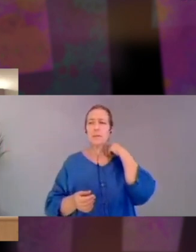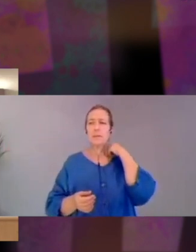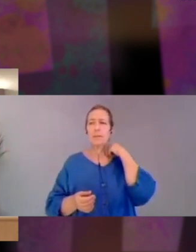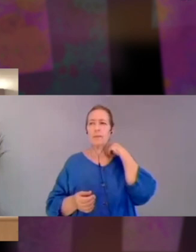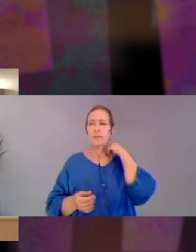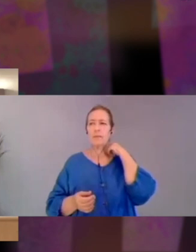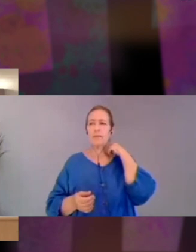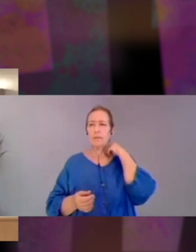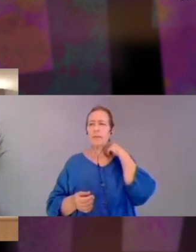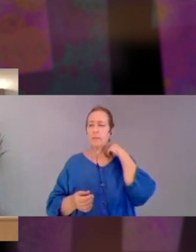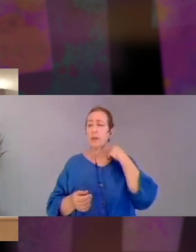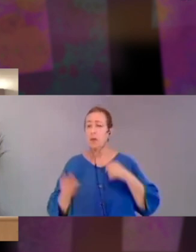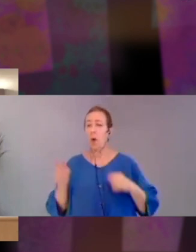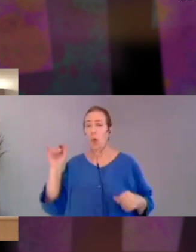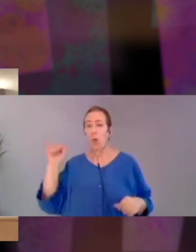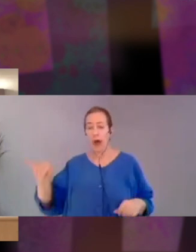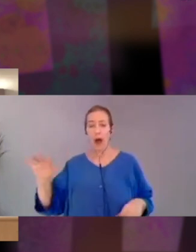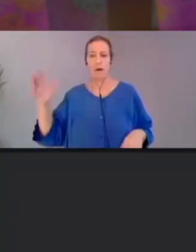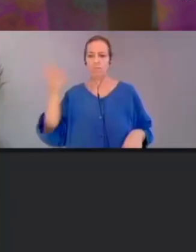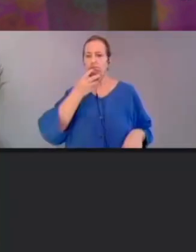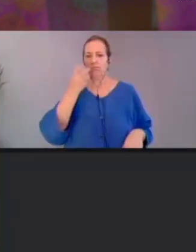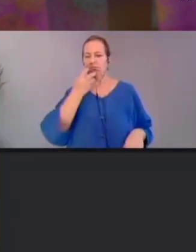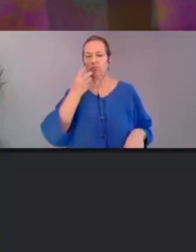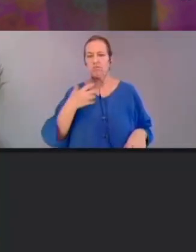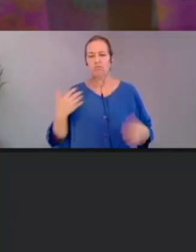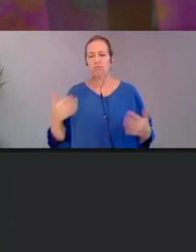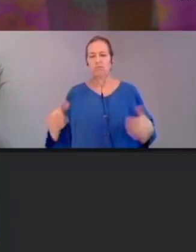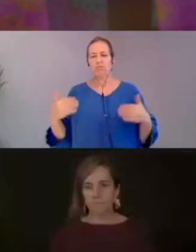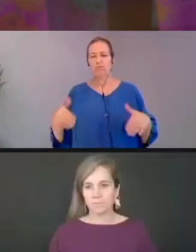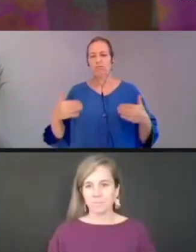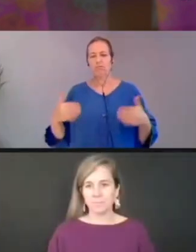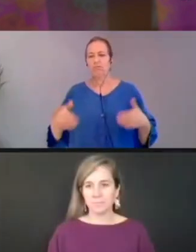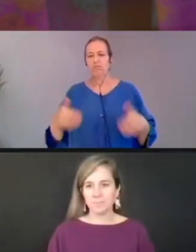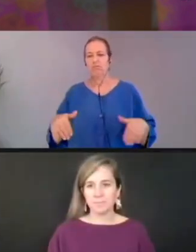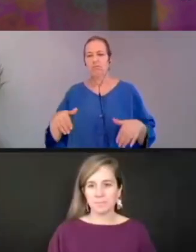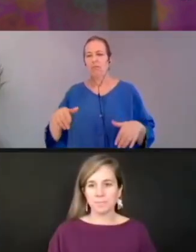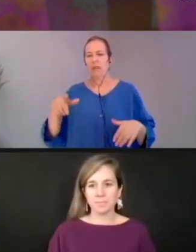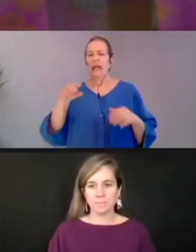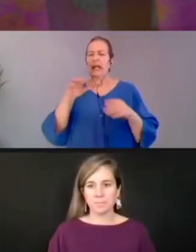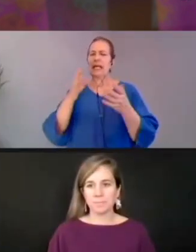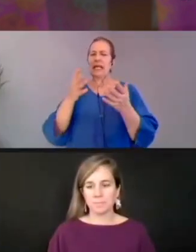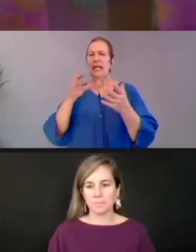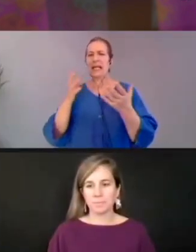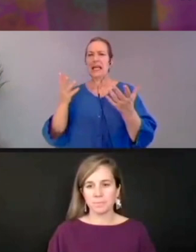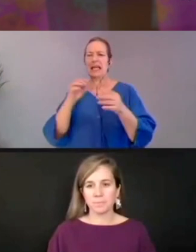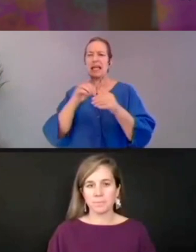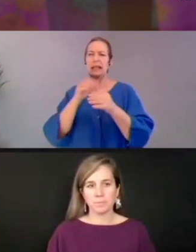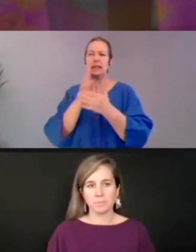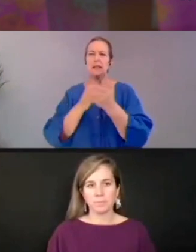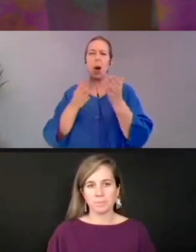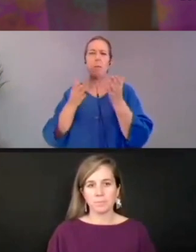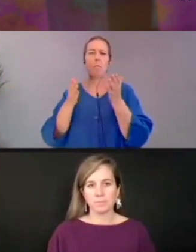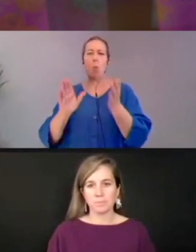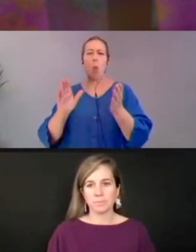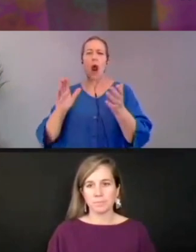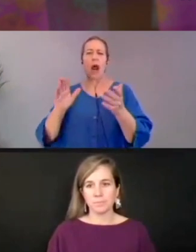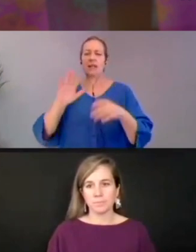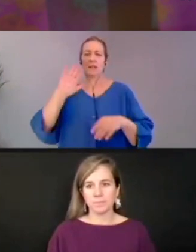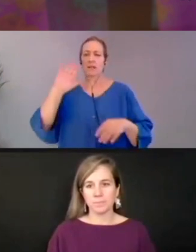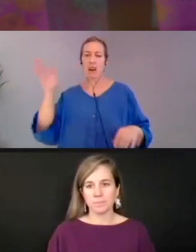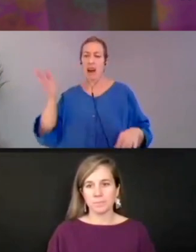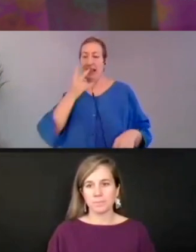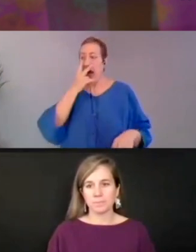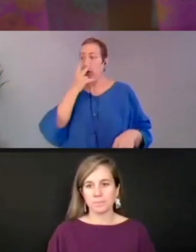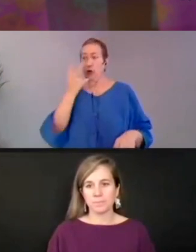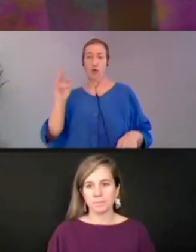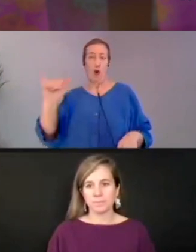level of institutional support, I think, is just, you know, it's in some ways, I mean, unheard of